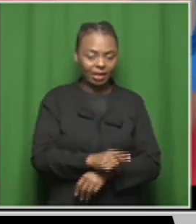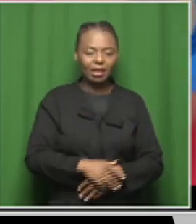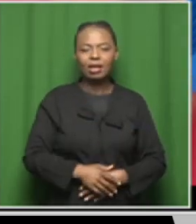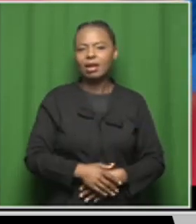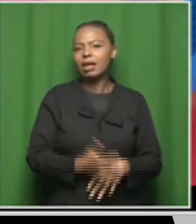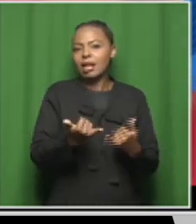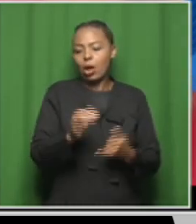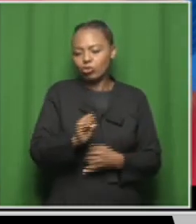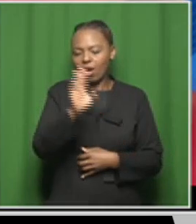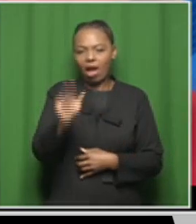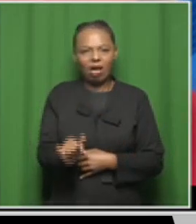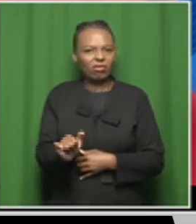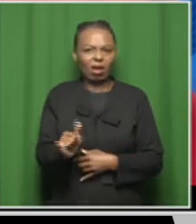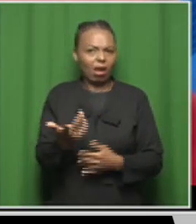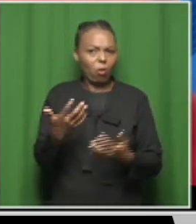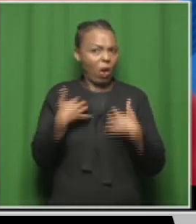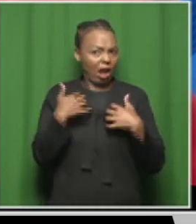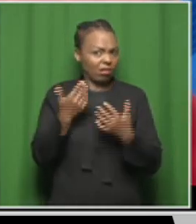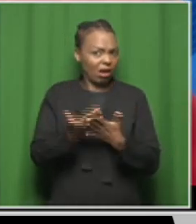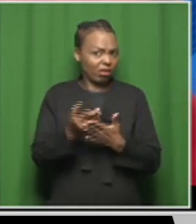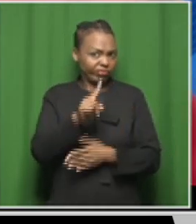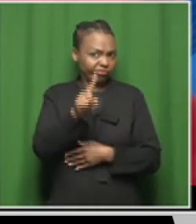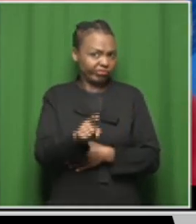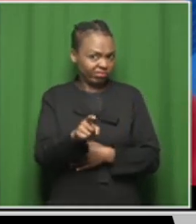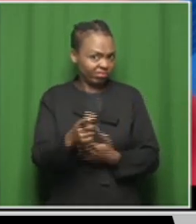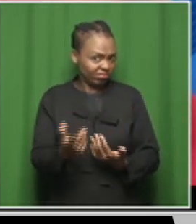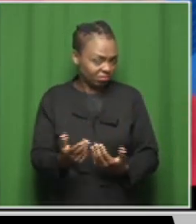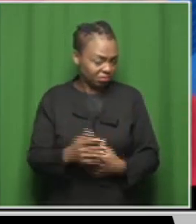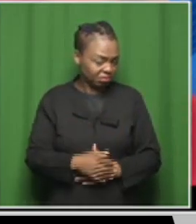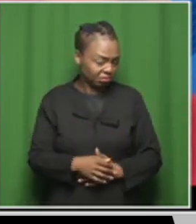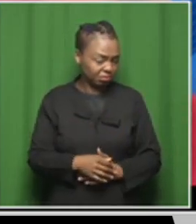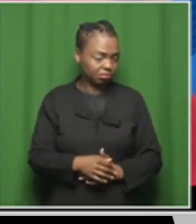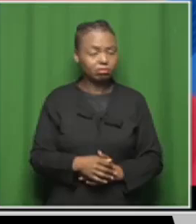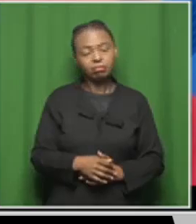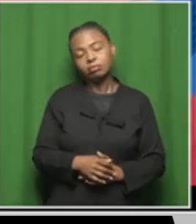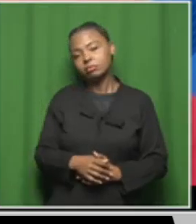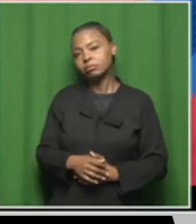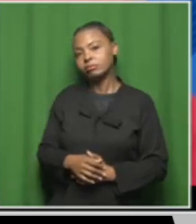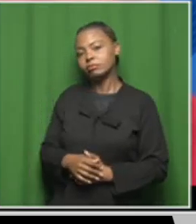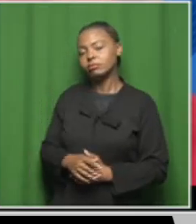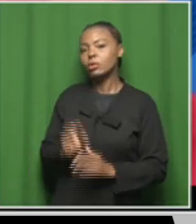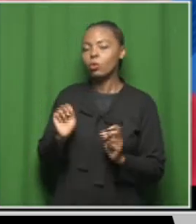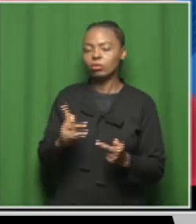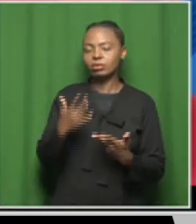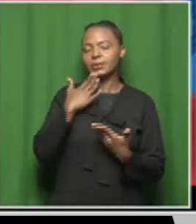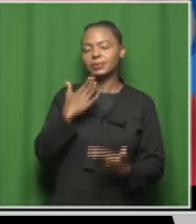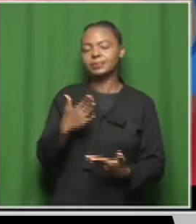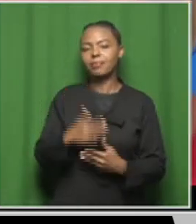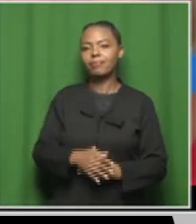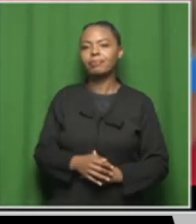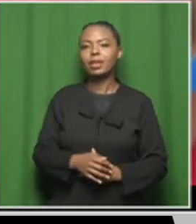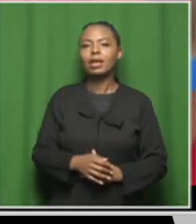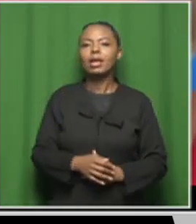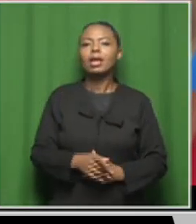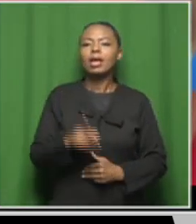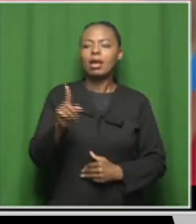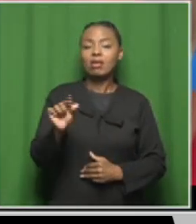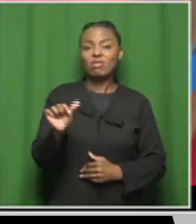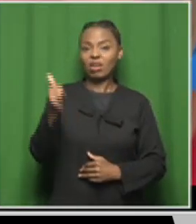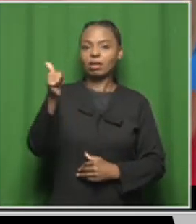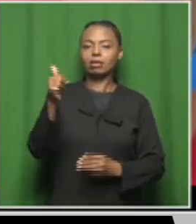be worried about here, if at all? Okay, thank you. Yeah, so the first